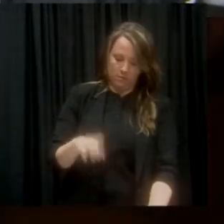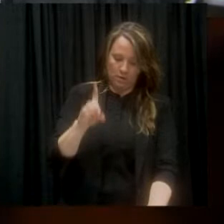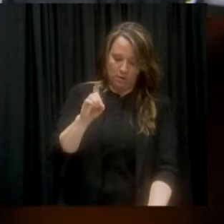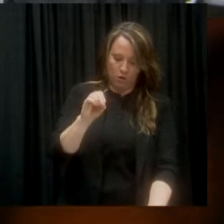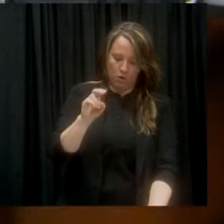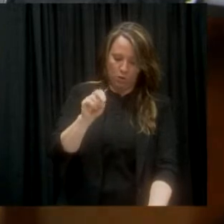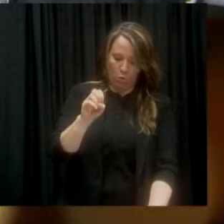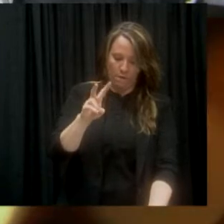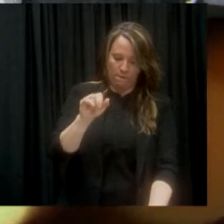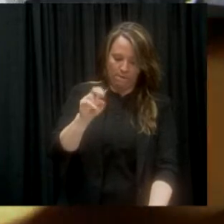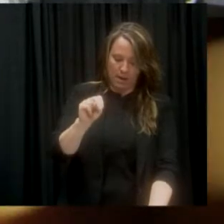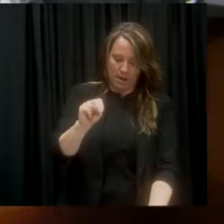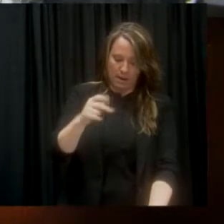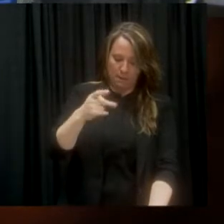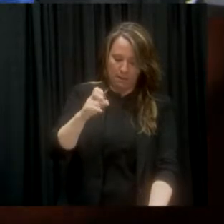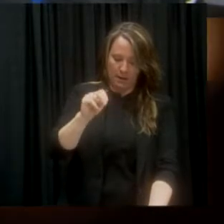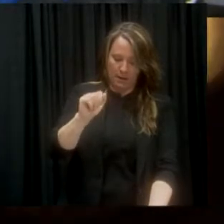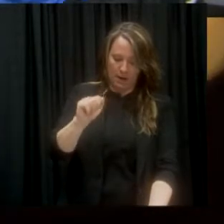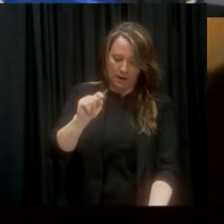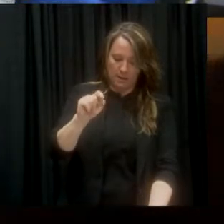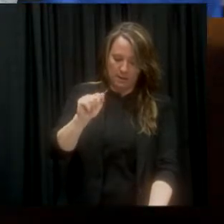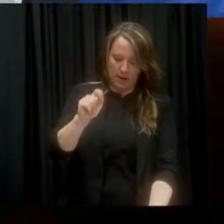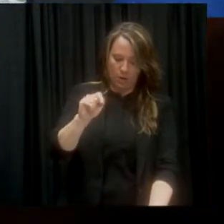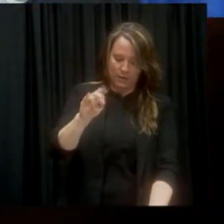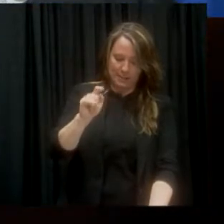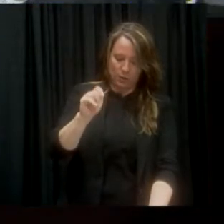Donovan Pena Taitayao.